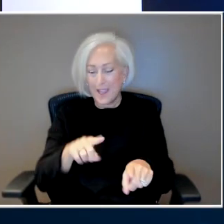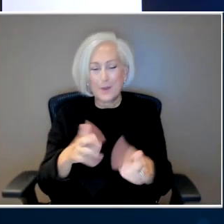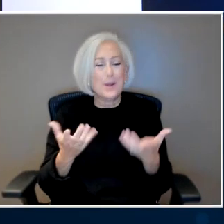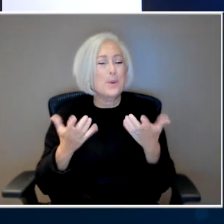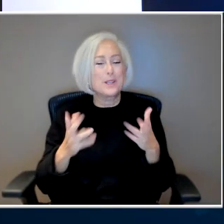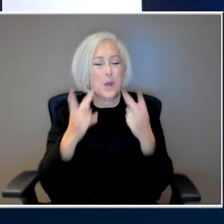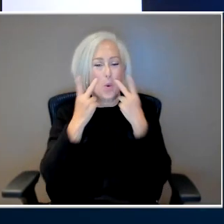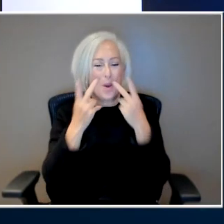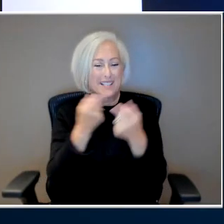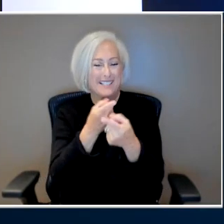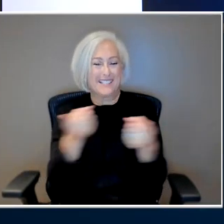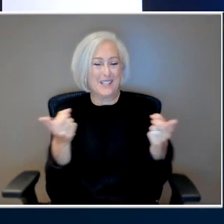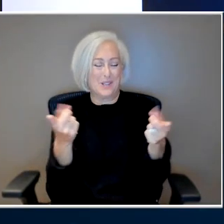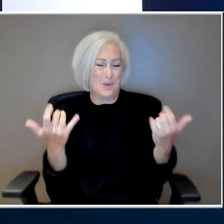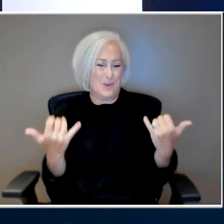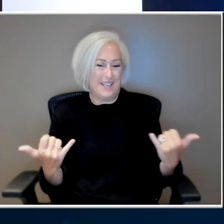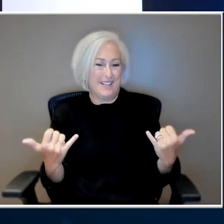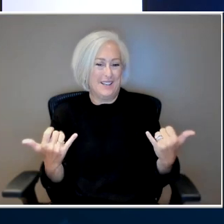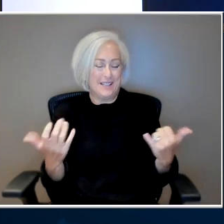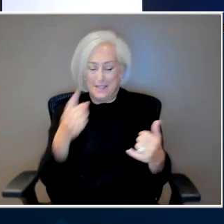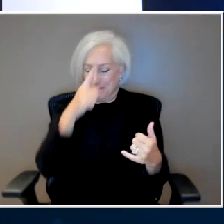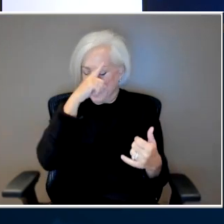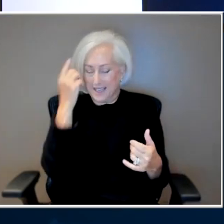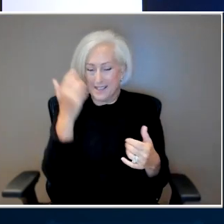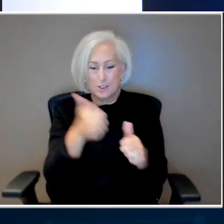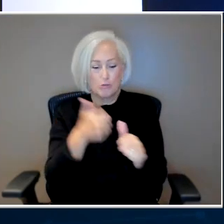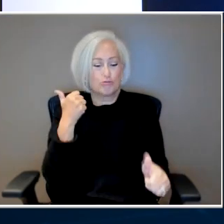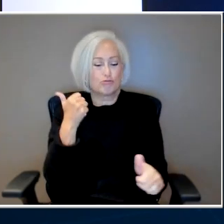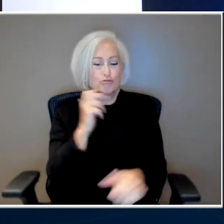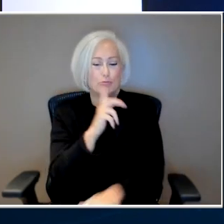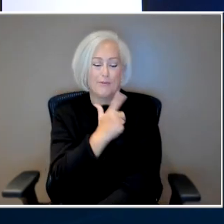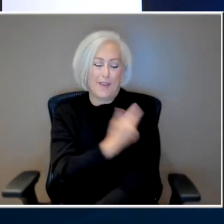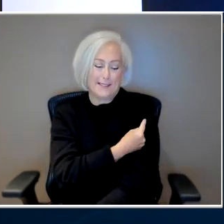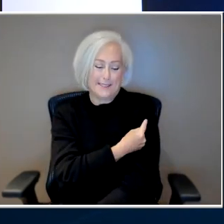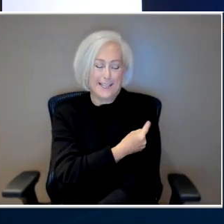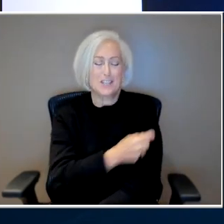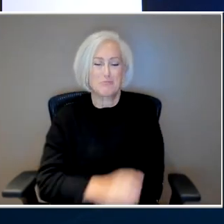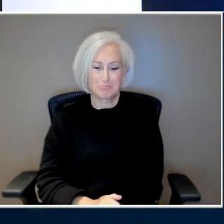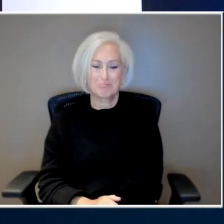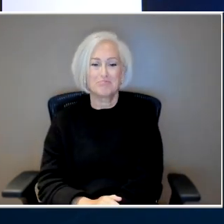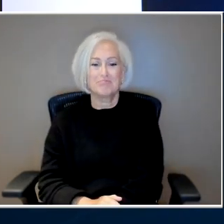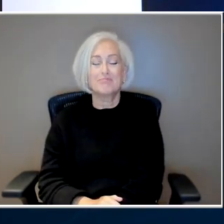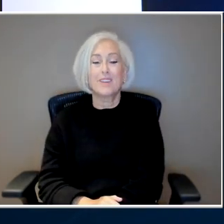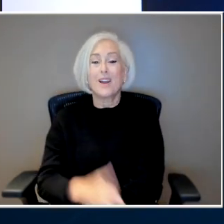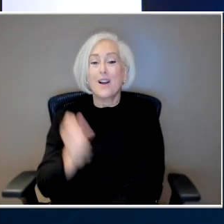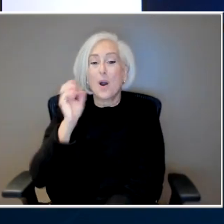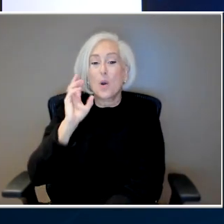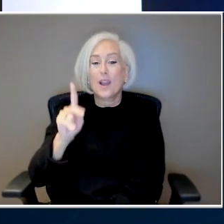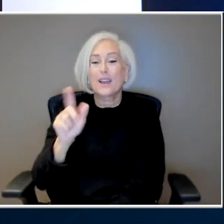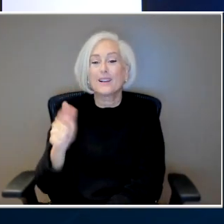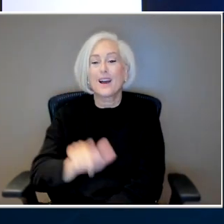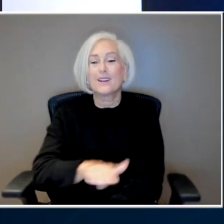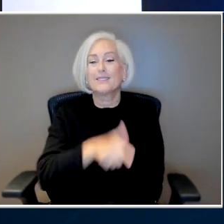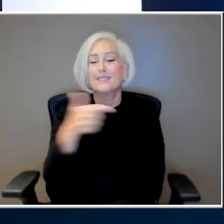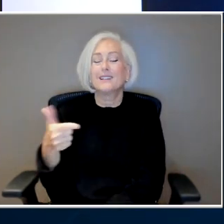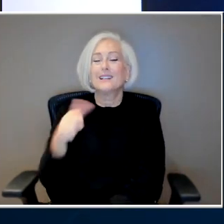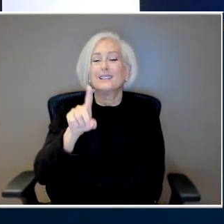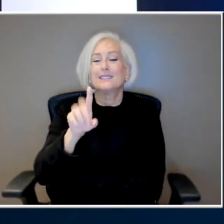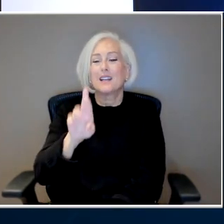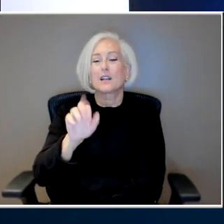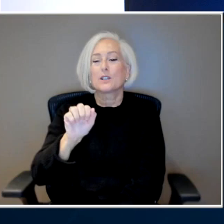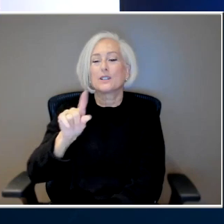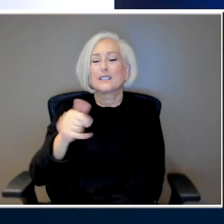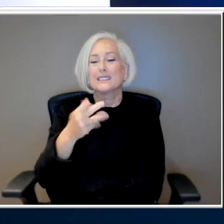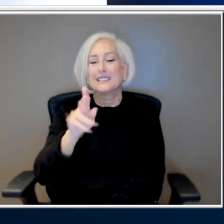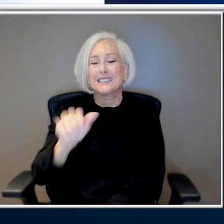this winter because you didn't get vaccinated. Oh my gosh, that's not the right thing. Okay, I'm going to turn to Dr. Adiga for a moment. And